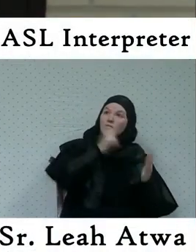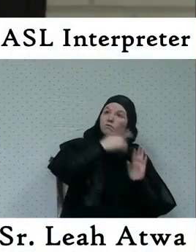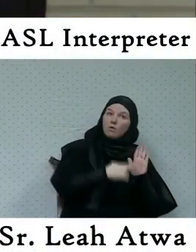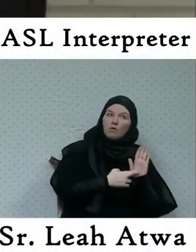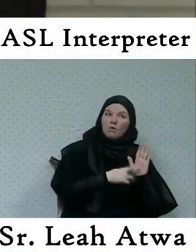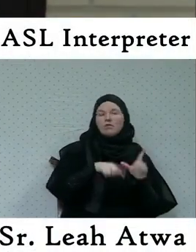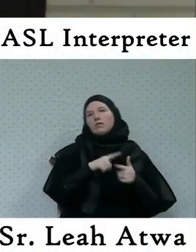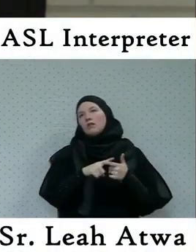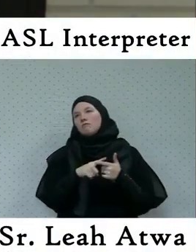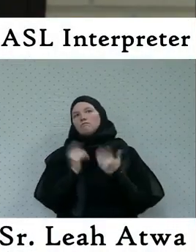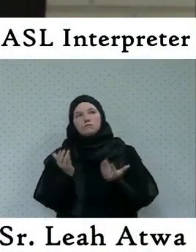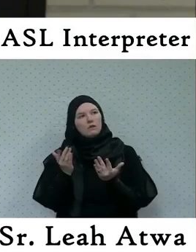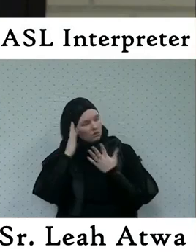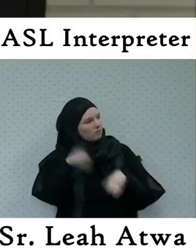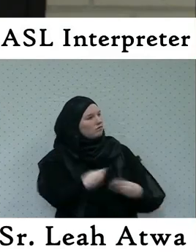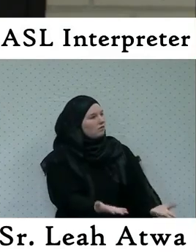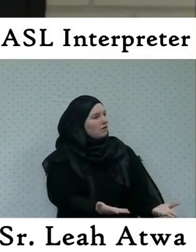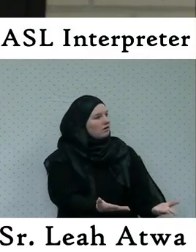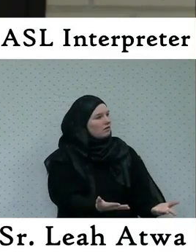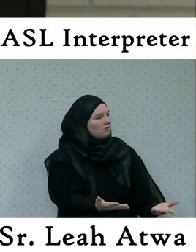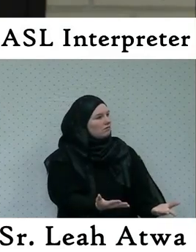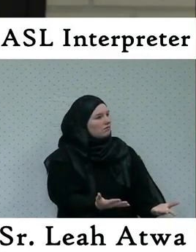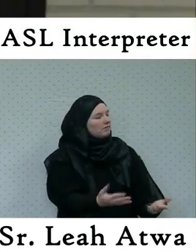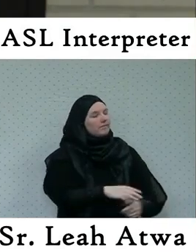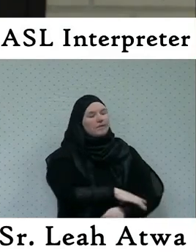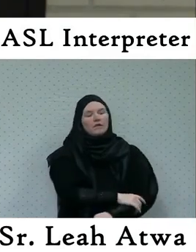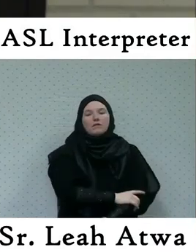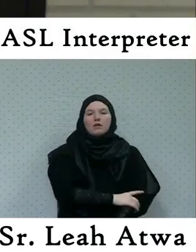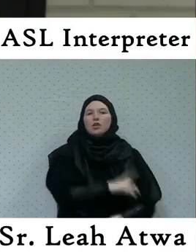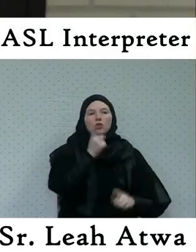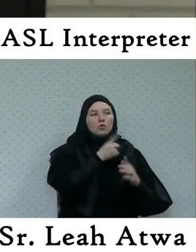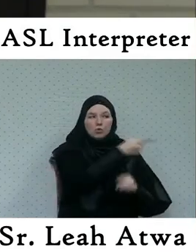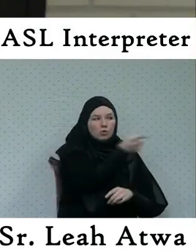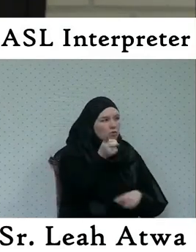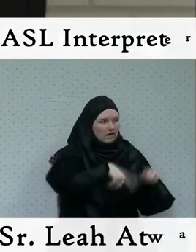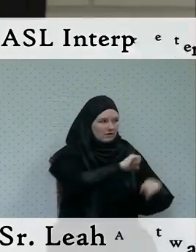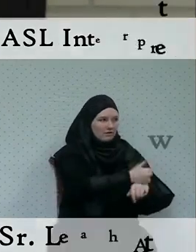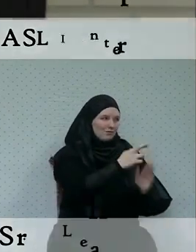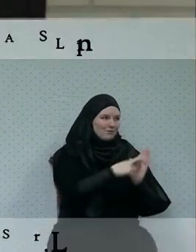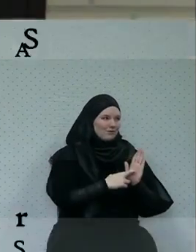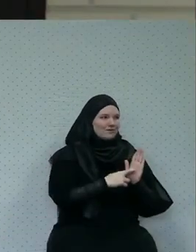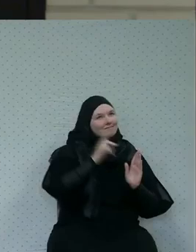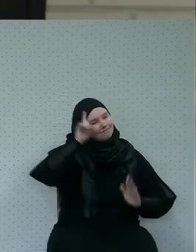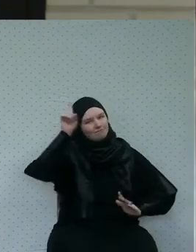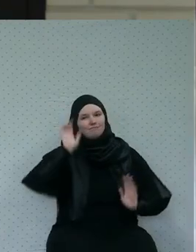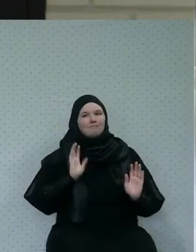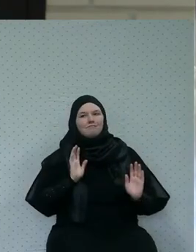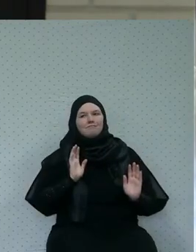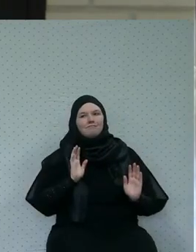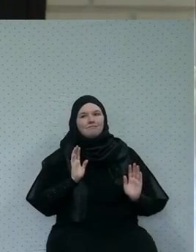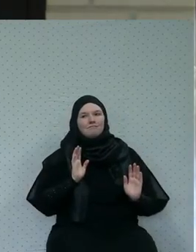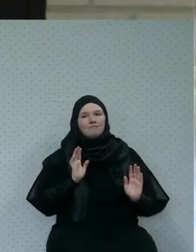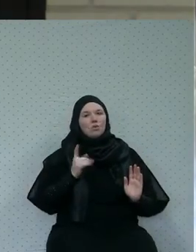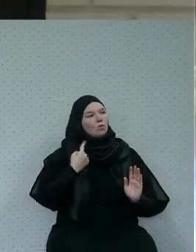Allah. You cannot condition Allah. So who is it to be conditioned? We are to